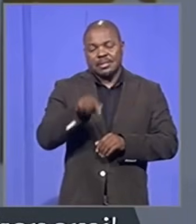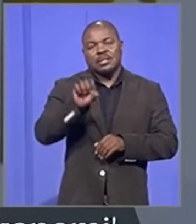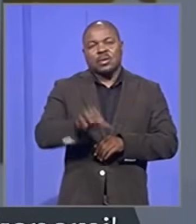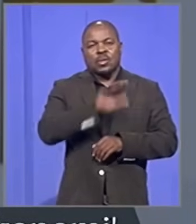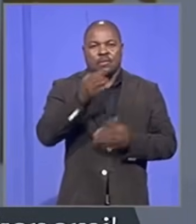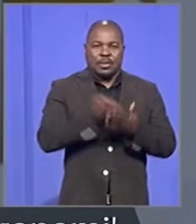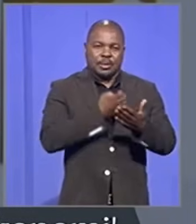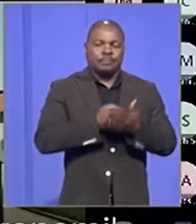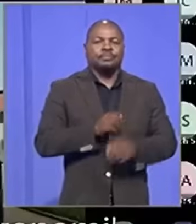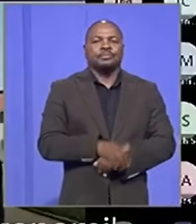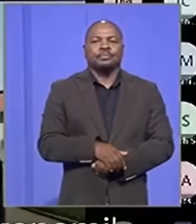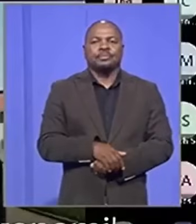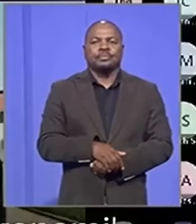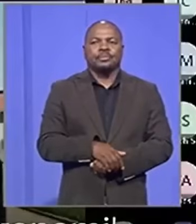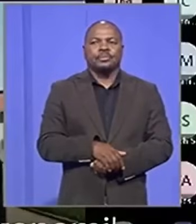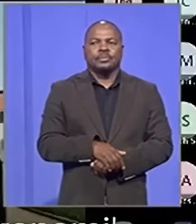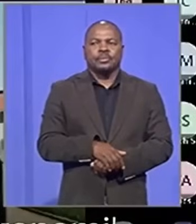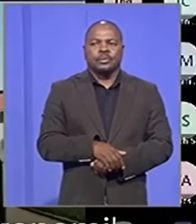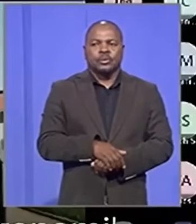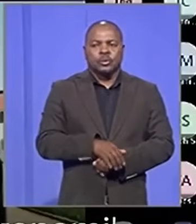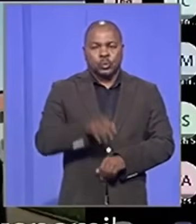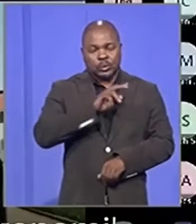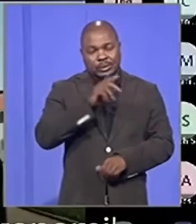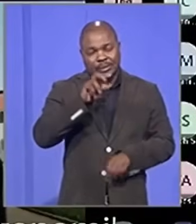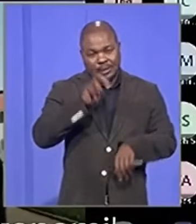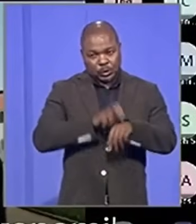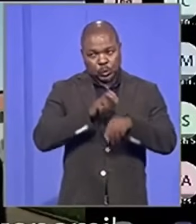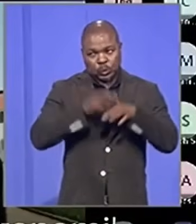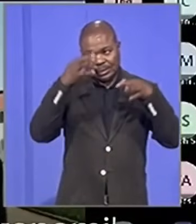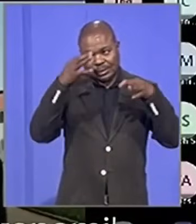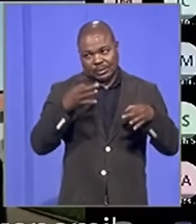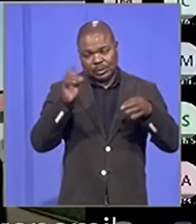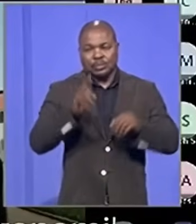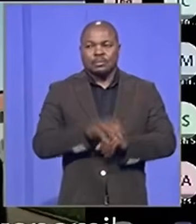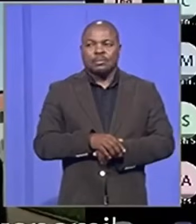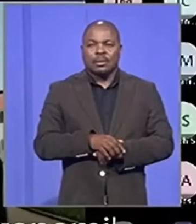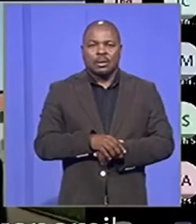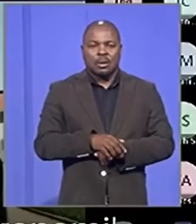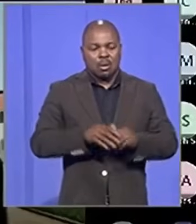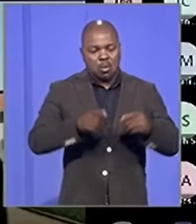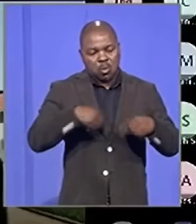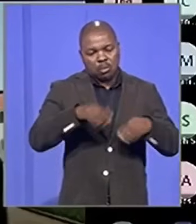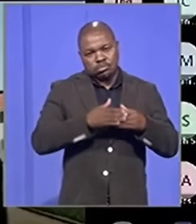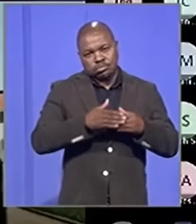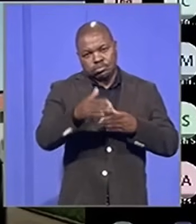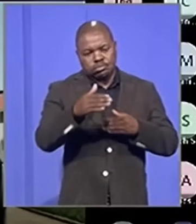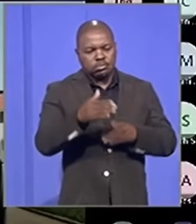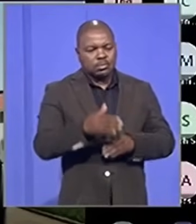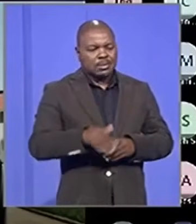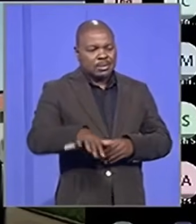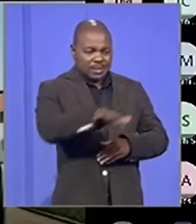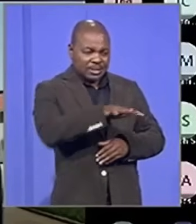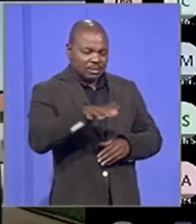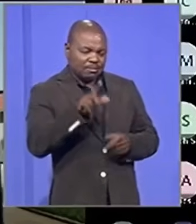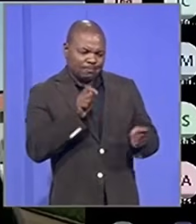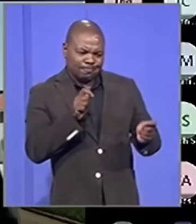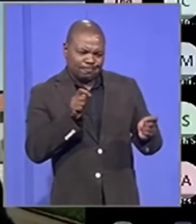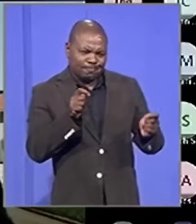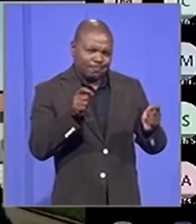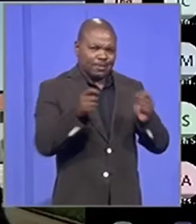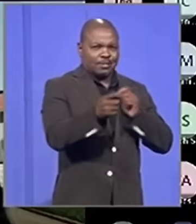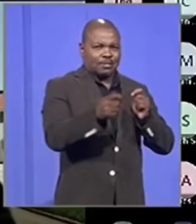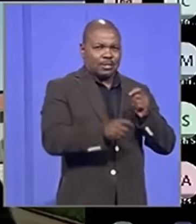ikonomi ya naga. We must either decide that we are going to reform and change the situation, or we're